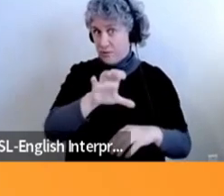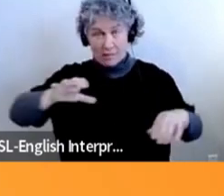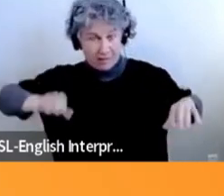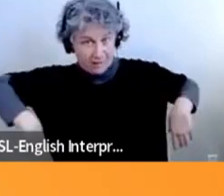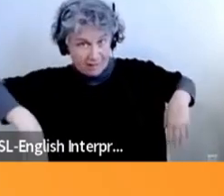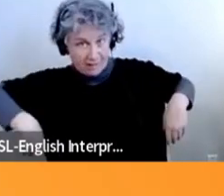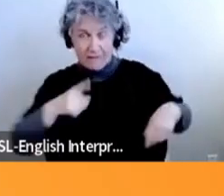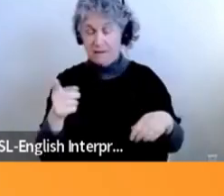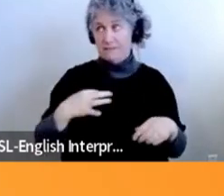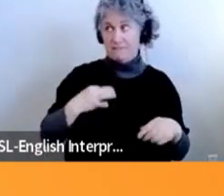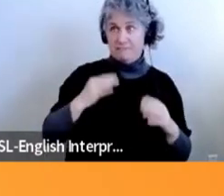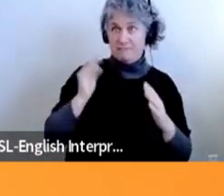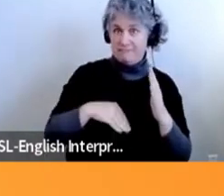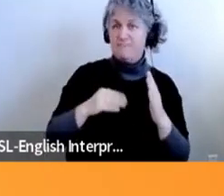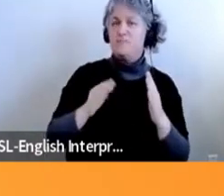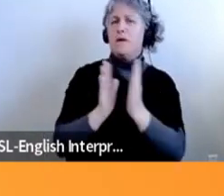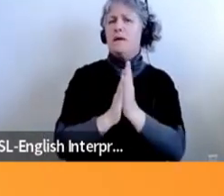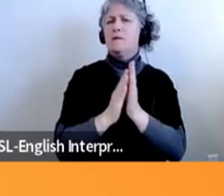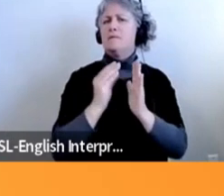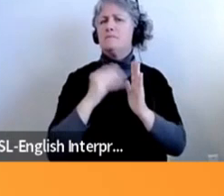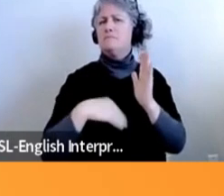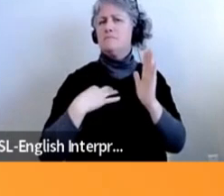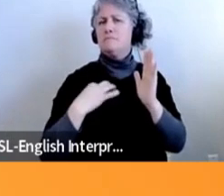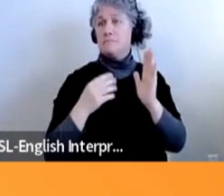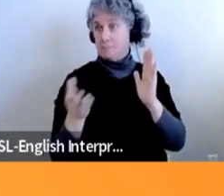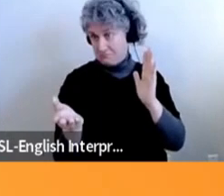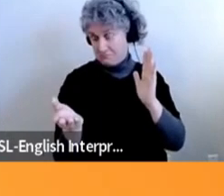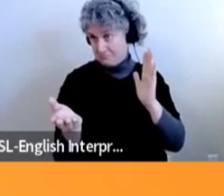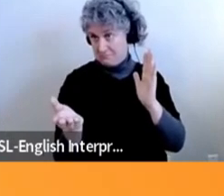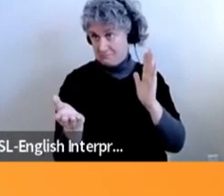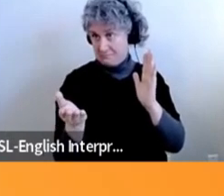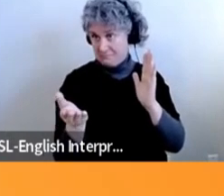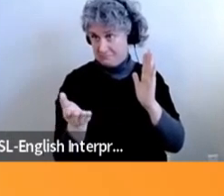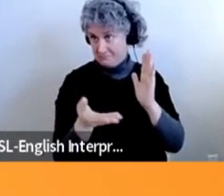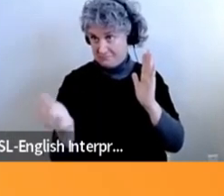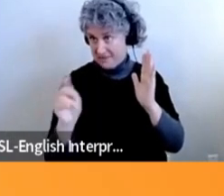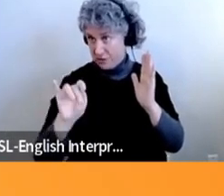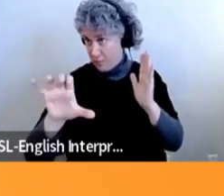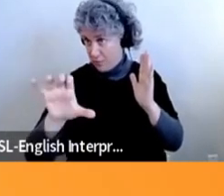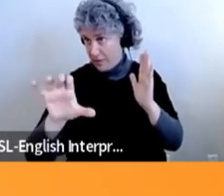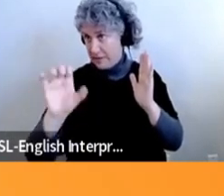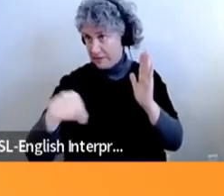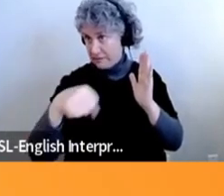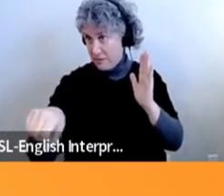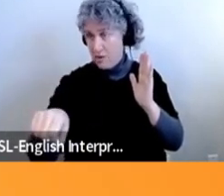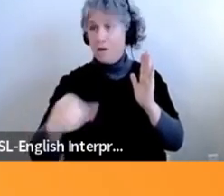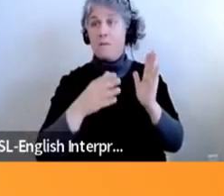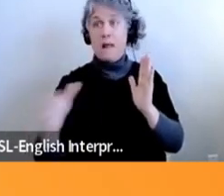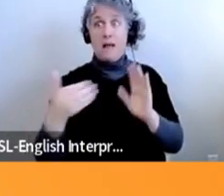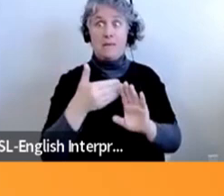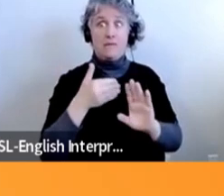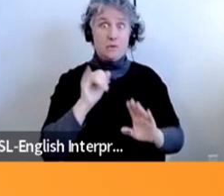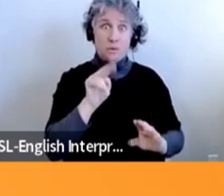and you're intending to apply, you'll be asked on the application if you are incorporated or if you're planning to be by June